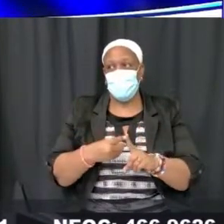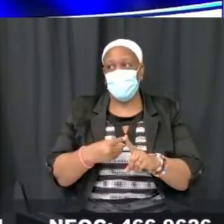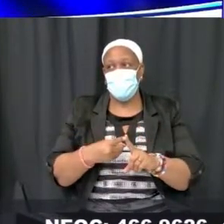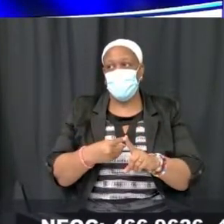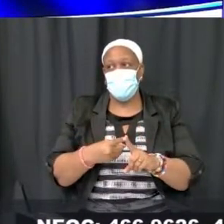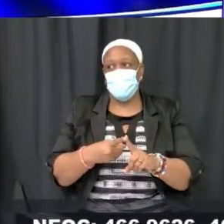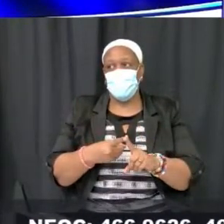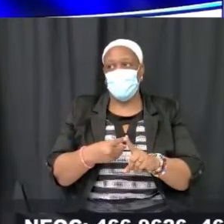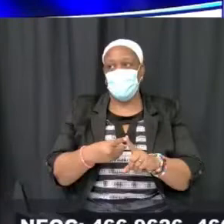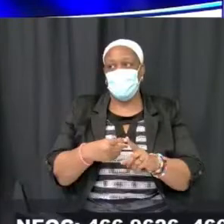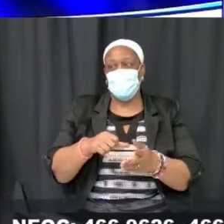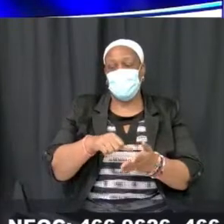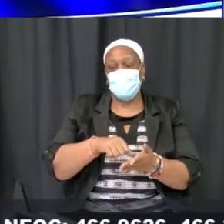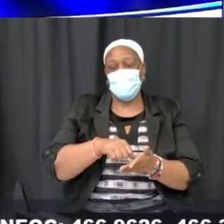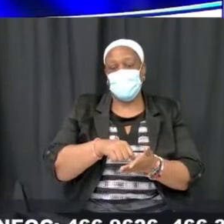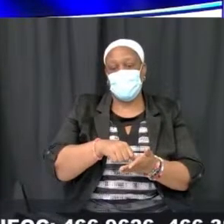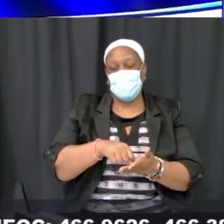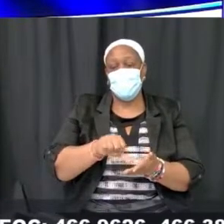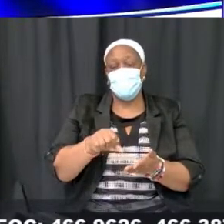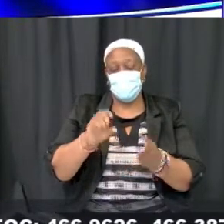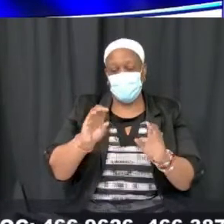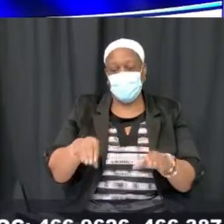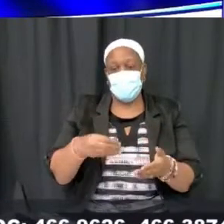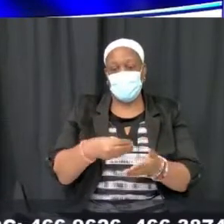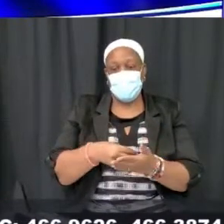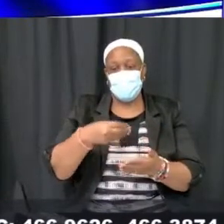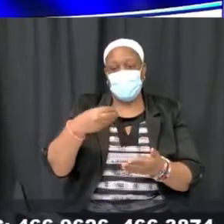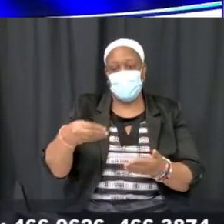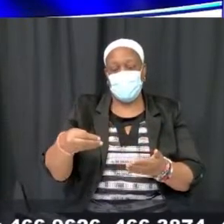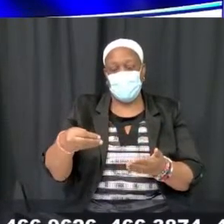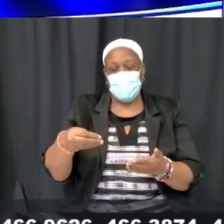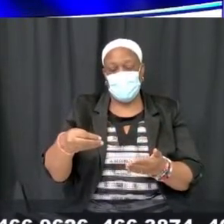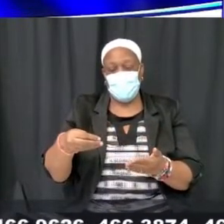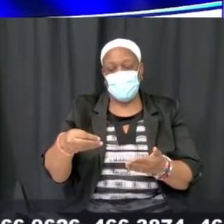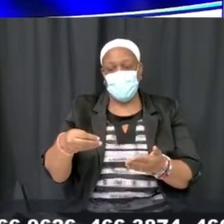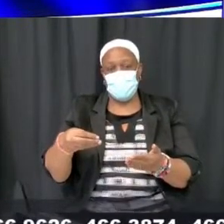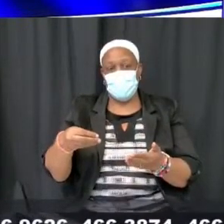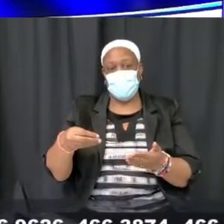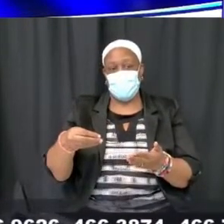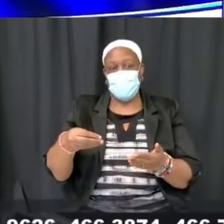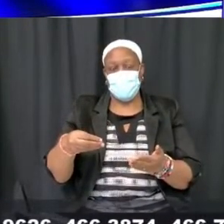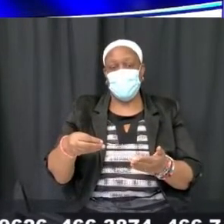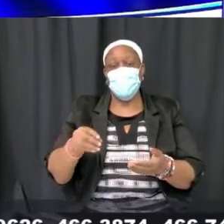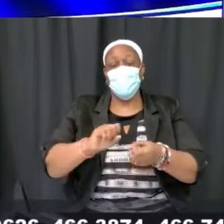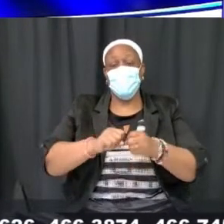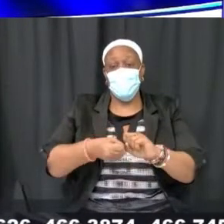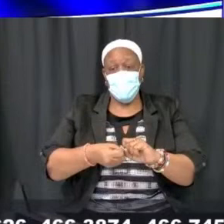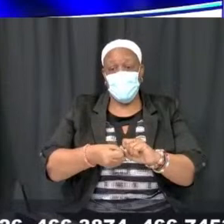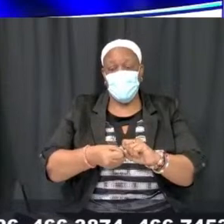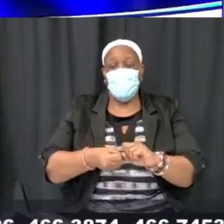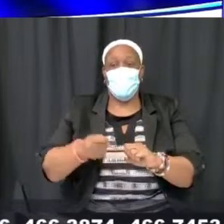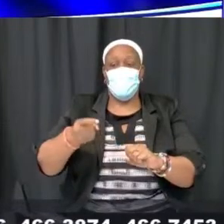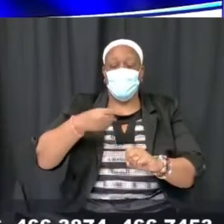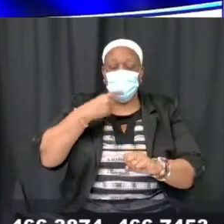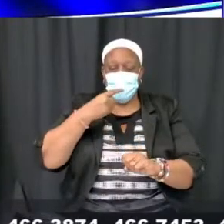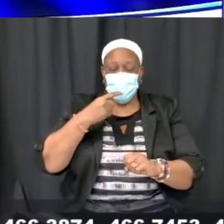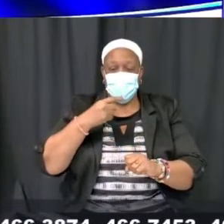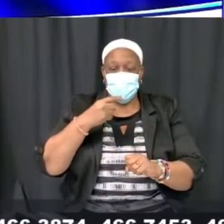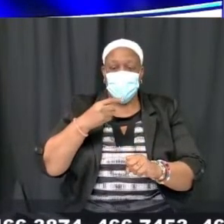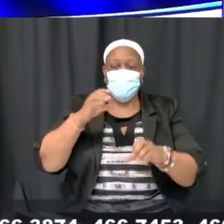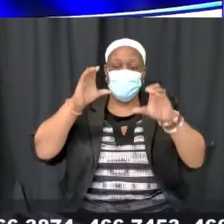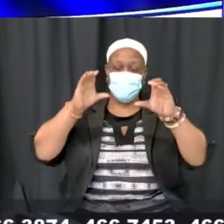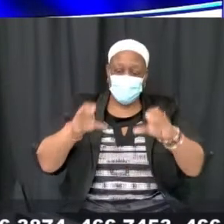Thursday if they're only allowed to go out to fish on that Thursday. And so the National COVID Task